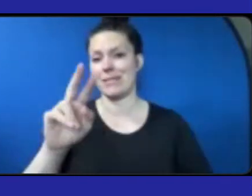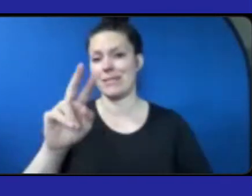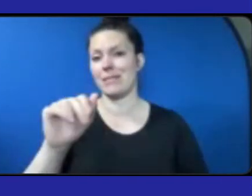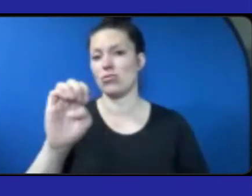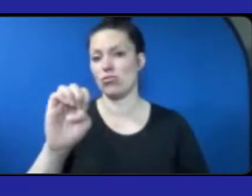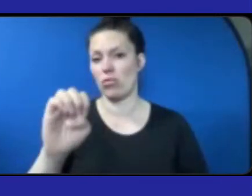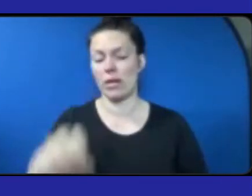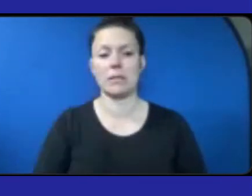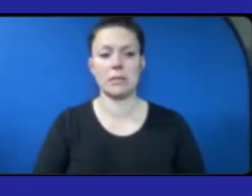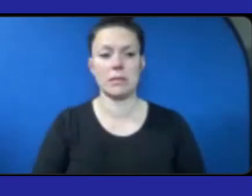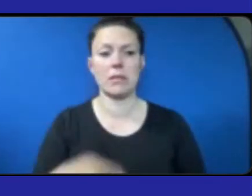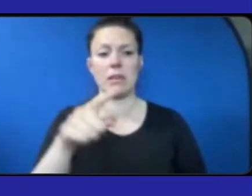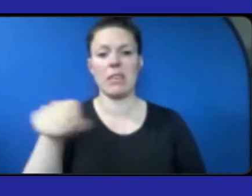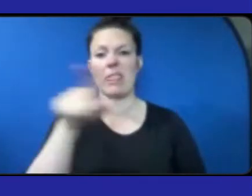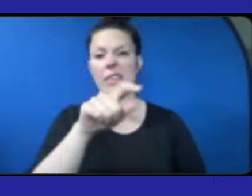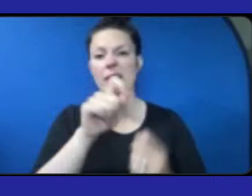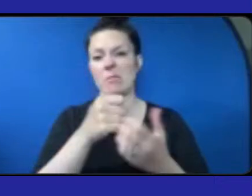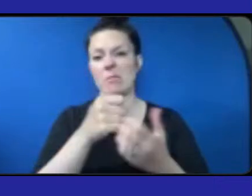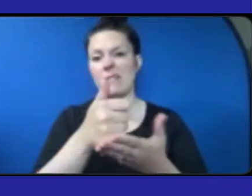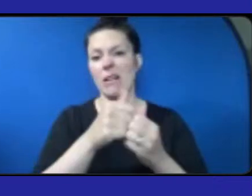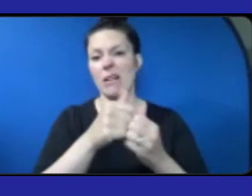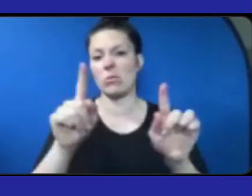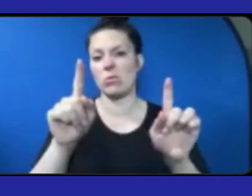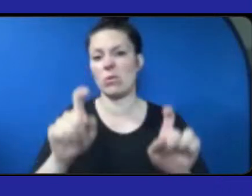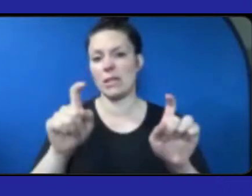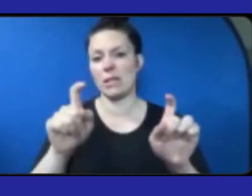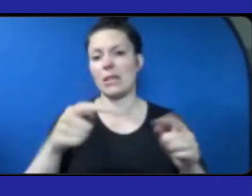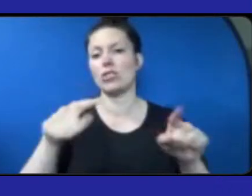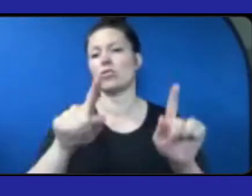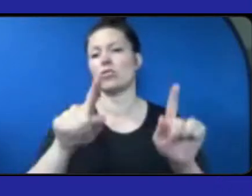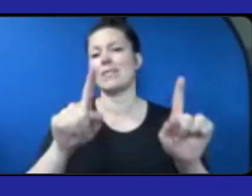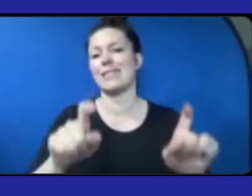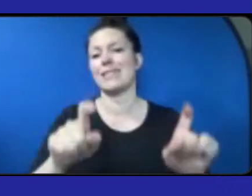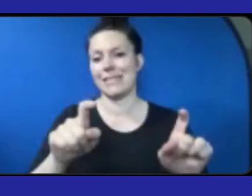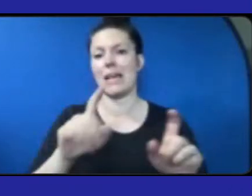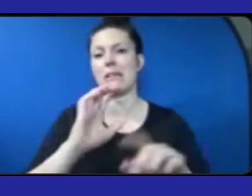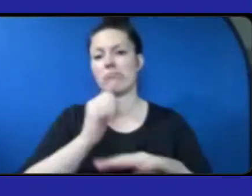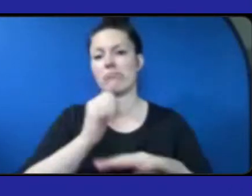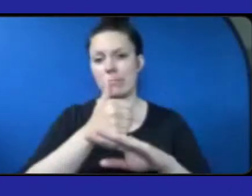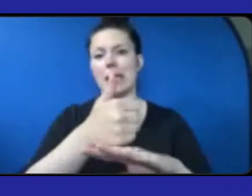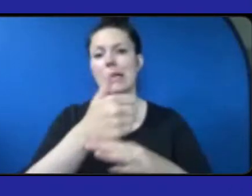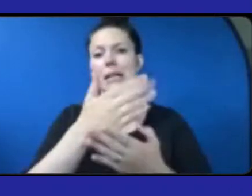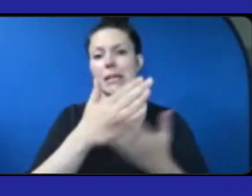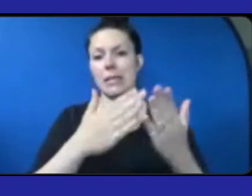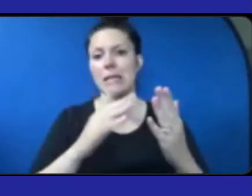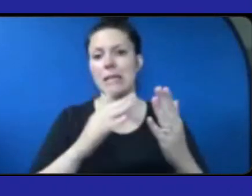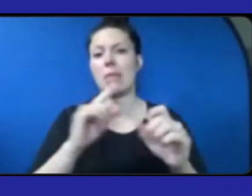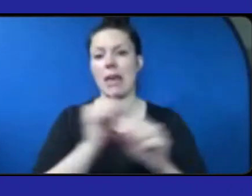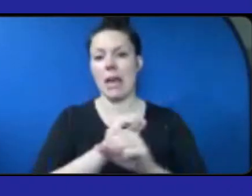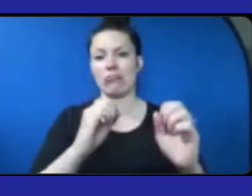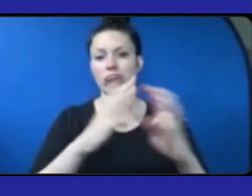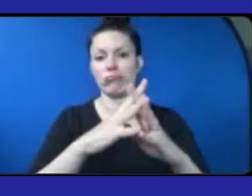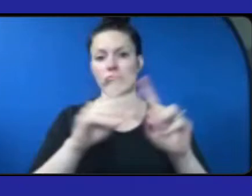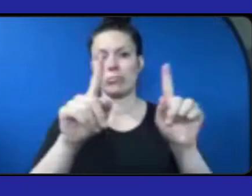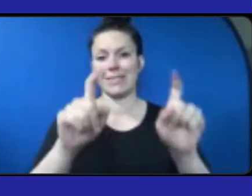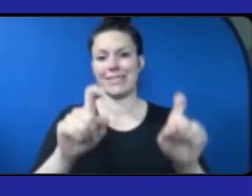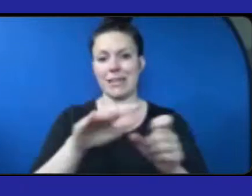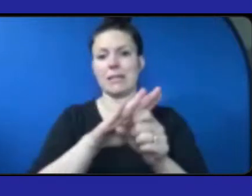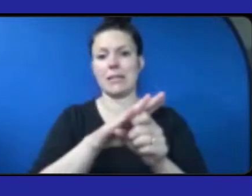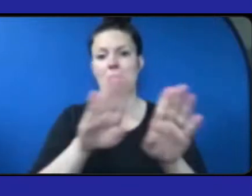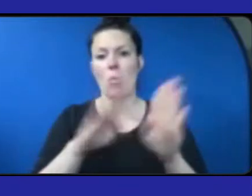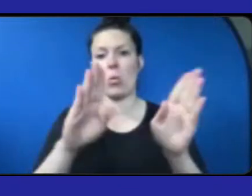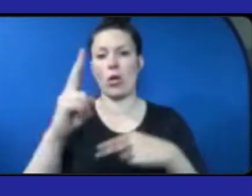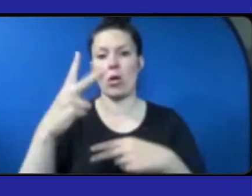They specifically helped us on the testing space, setting up some of the brick and mortar testing sites that we opened about 2 years